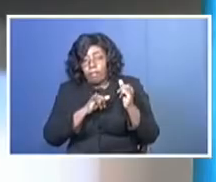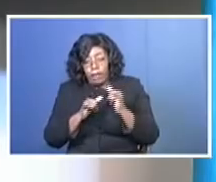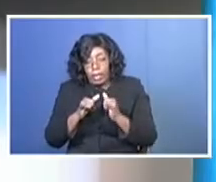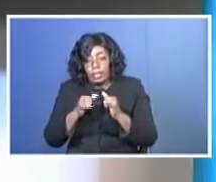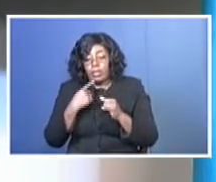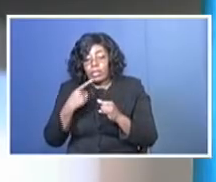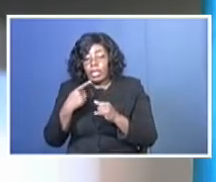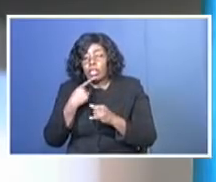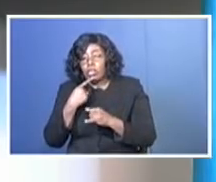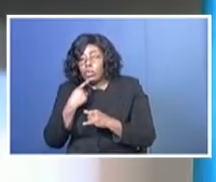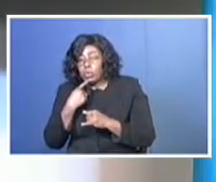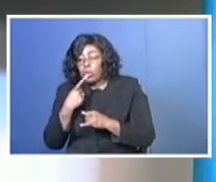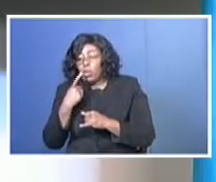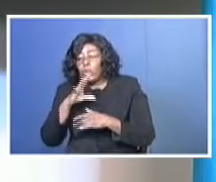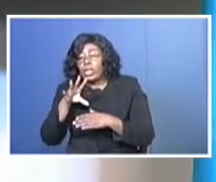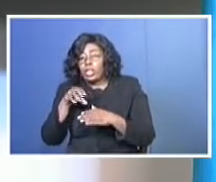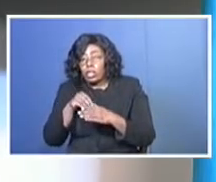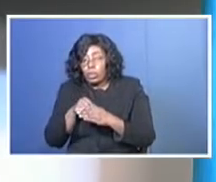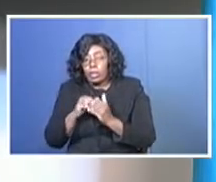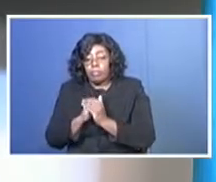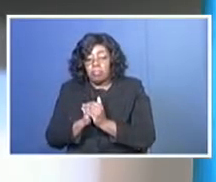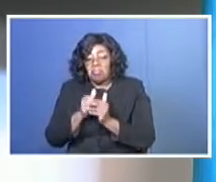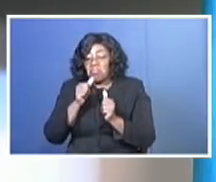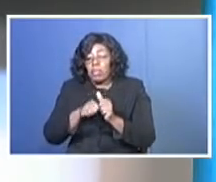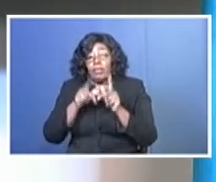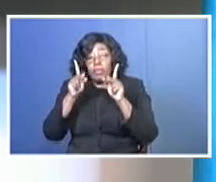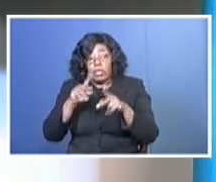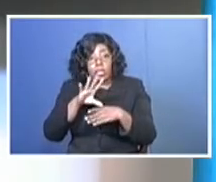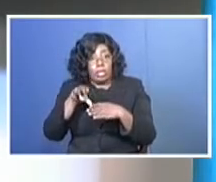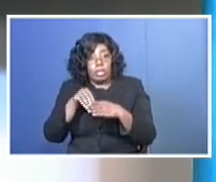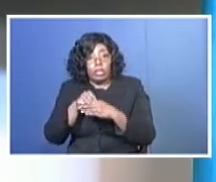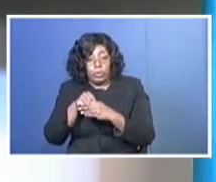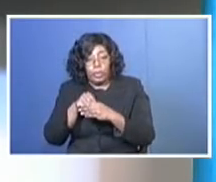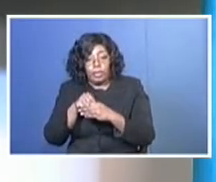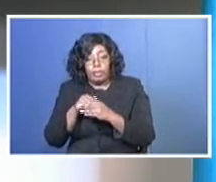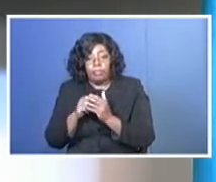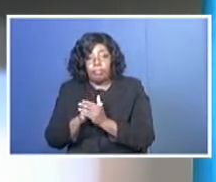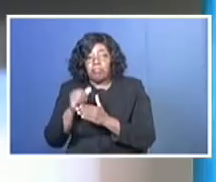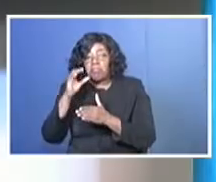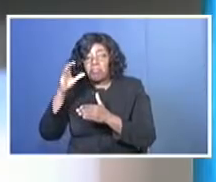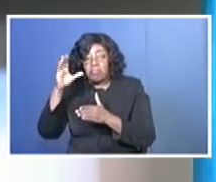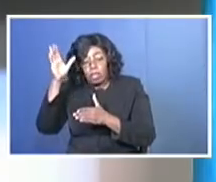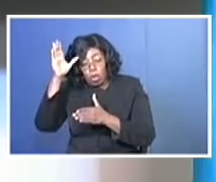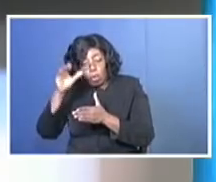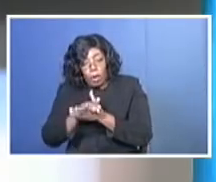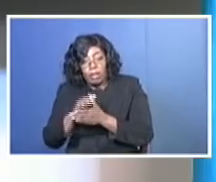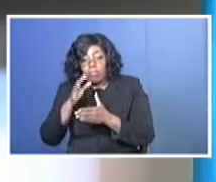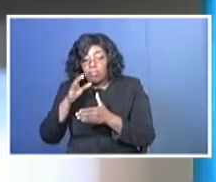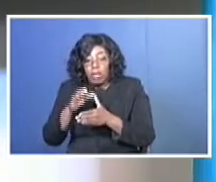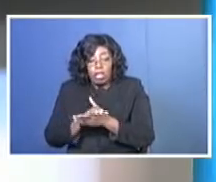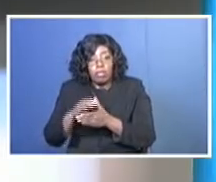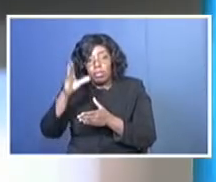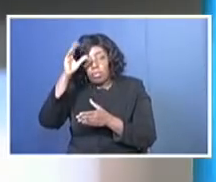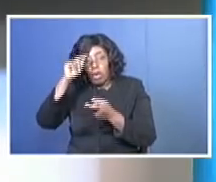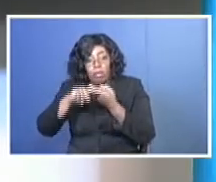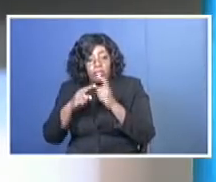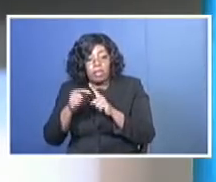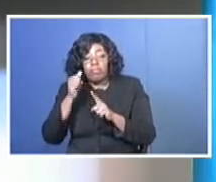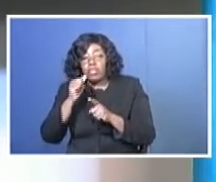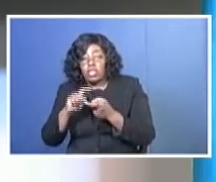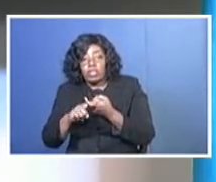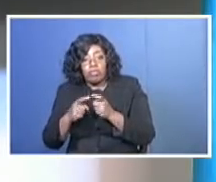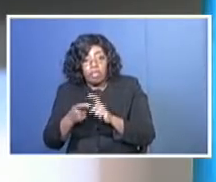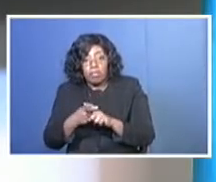you who's included, and everyone is included. Everyone. Husband, wives, boyfriends,